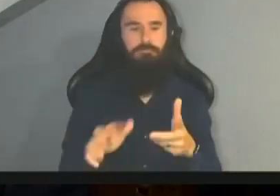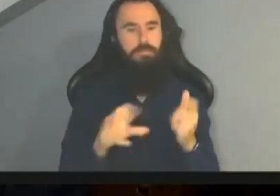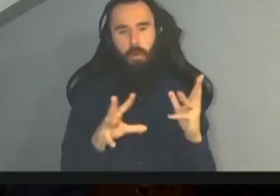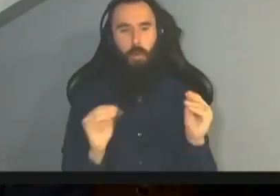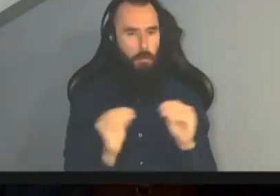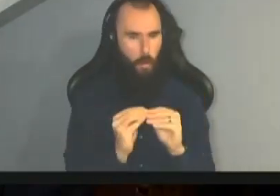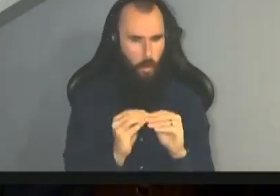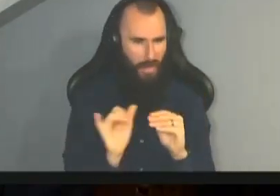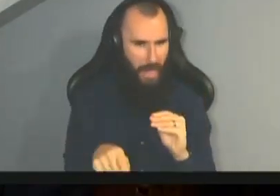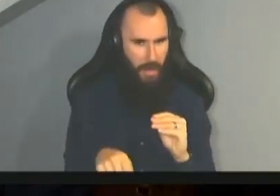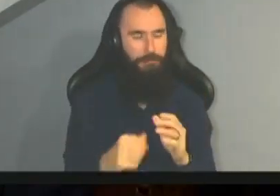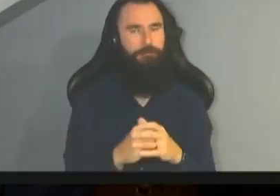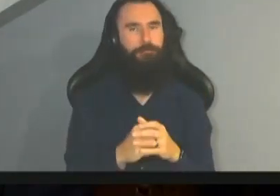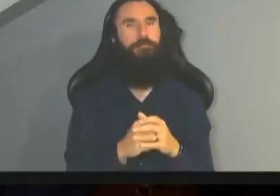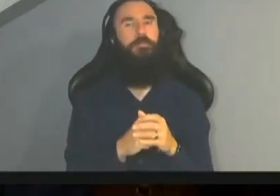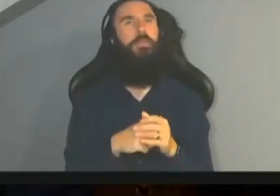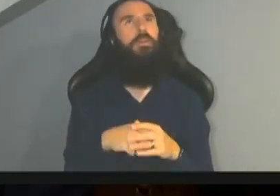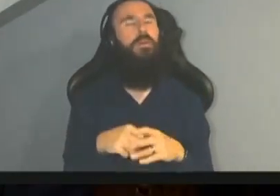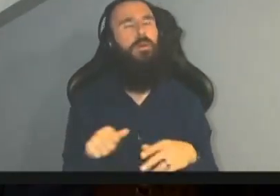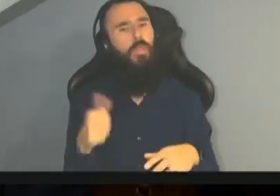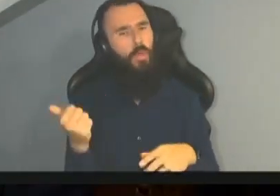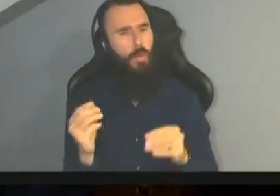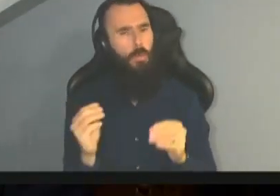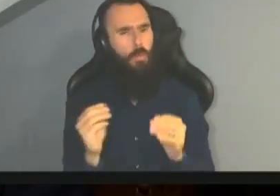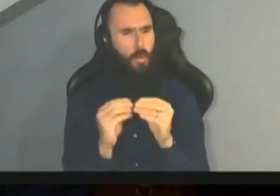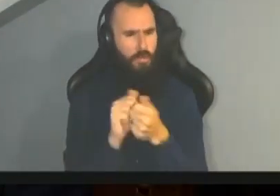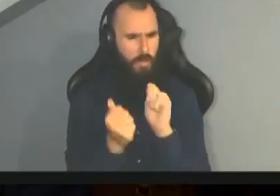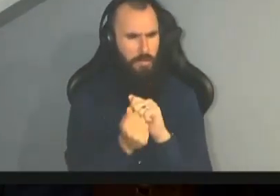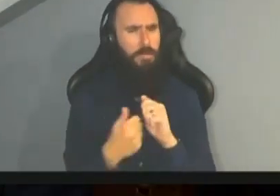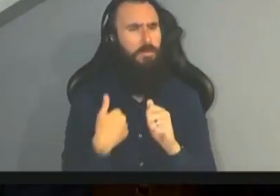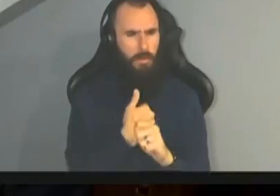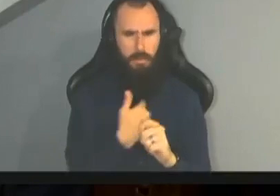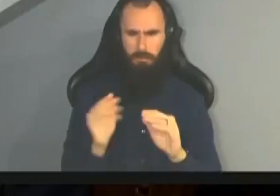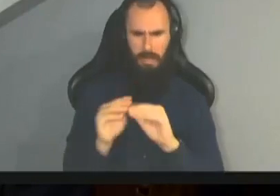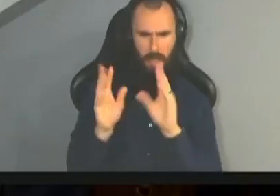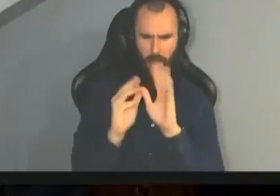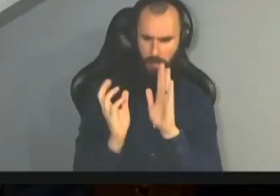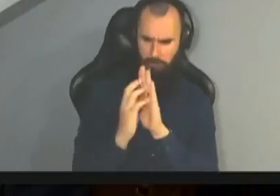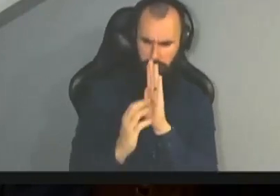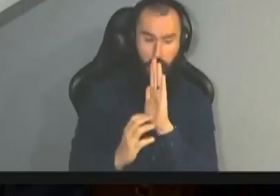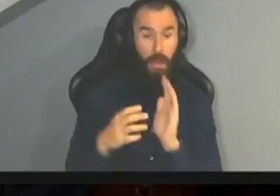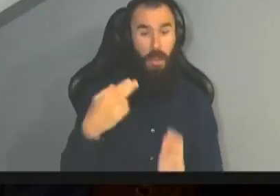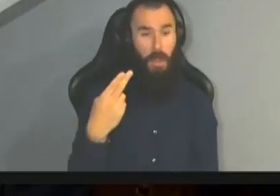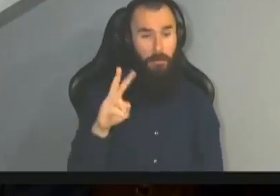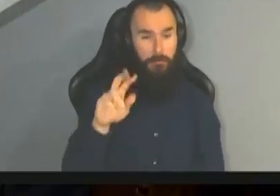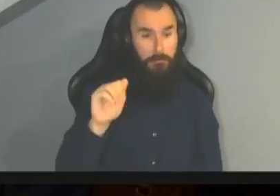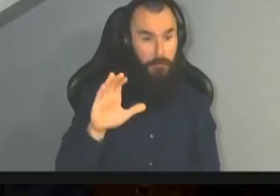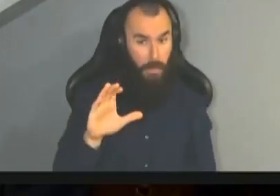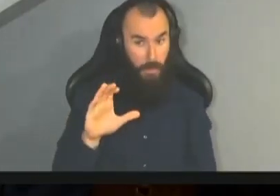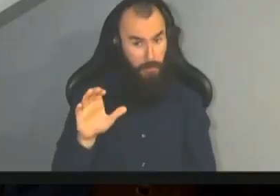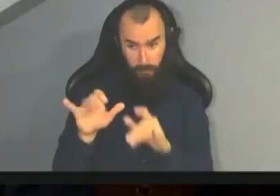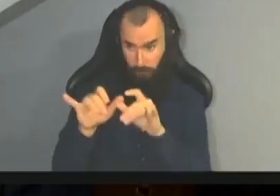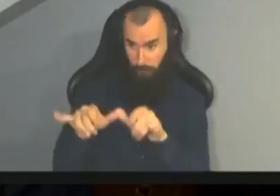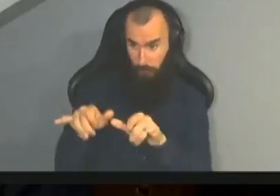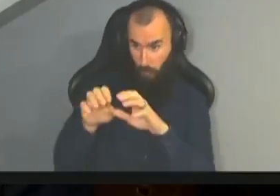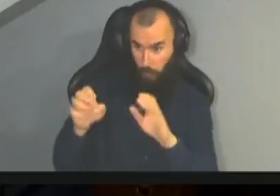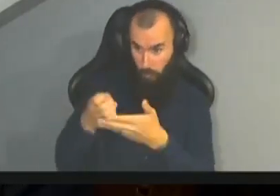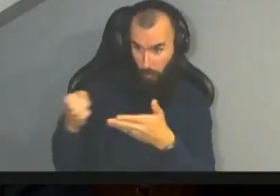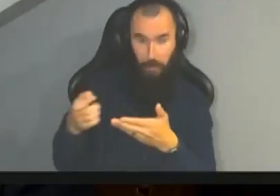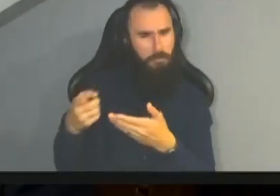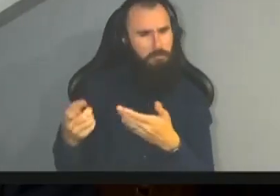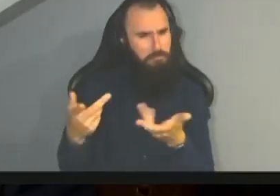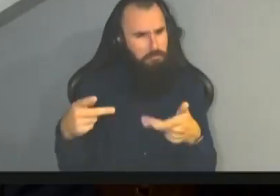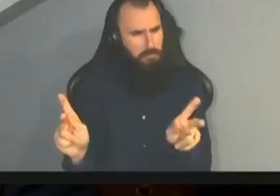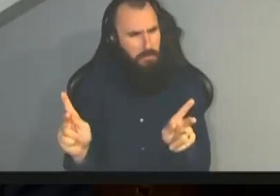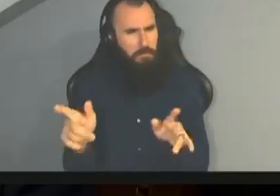The other changes, we clarify that HVAC equipment is permitted, is just a standard accessory